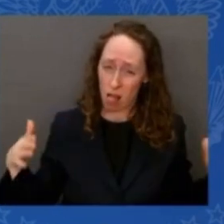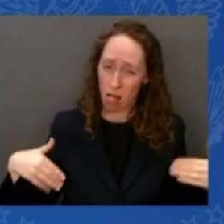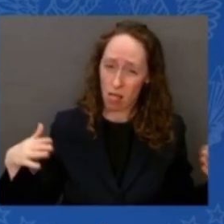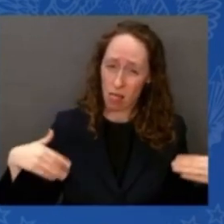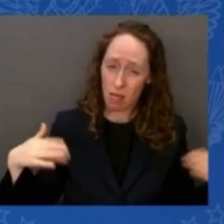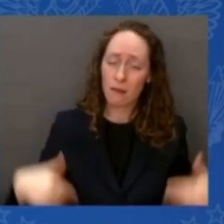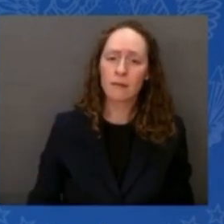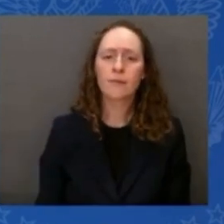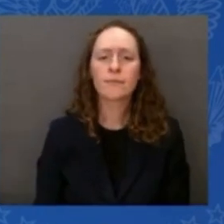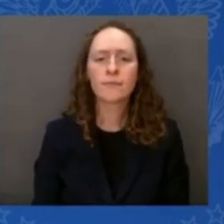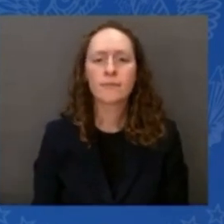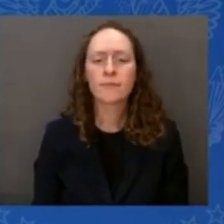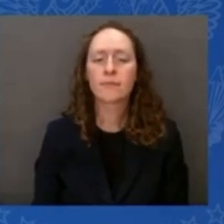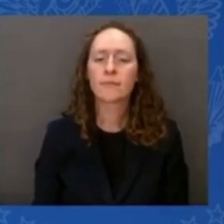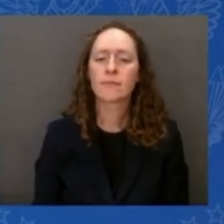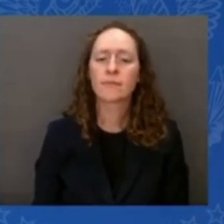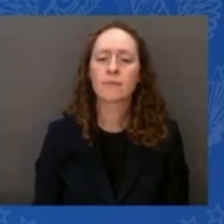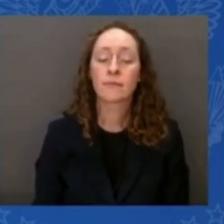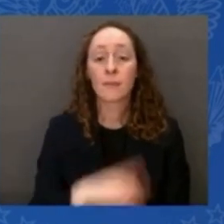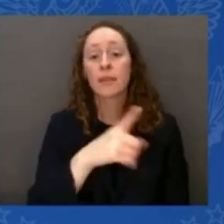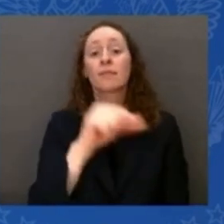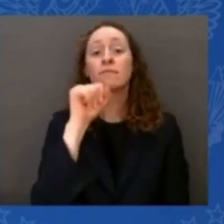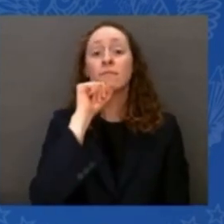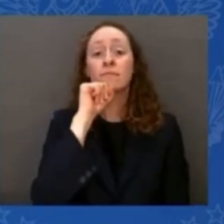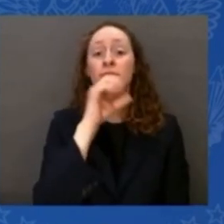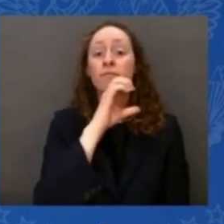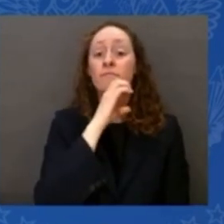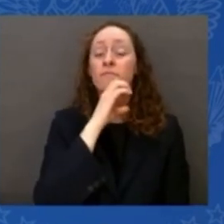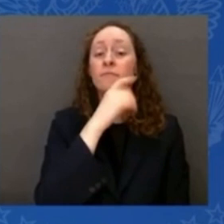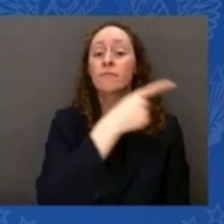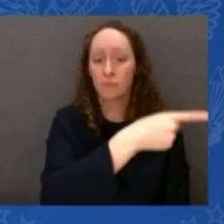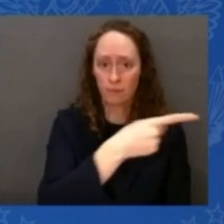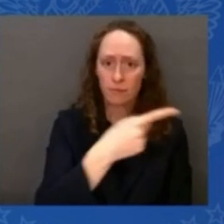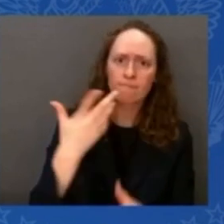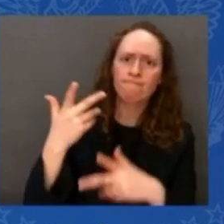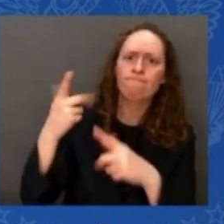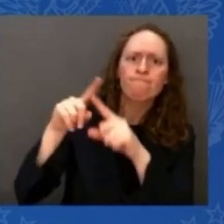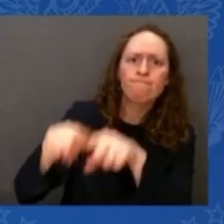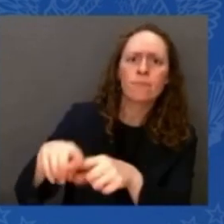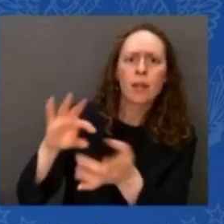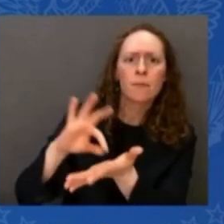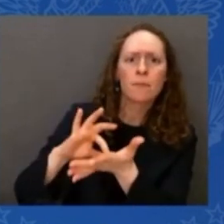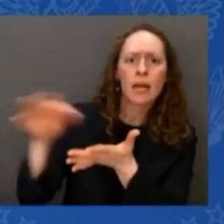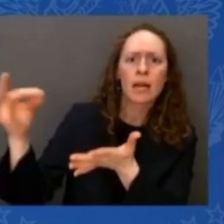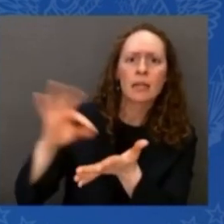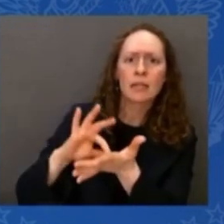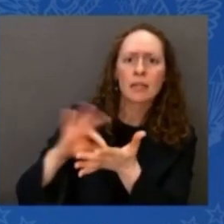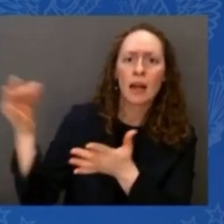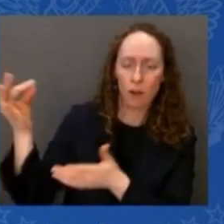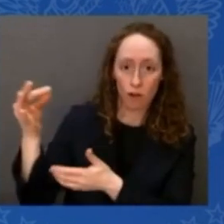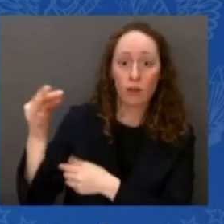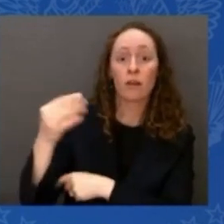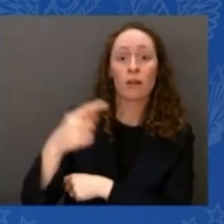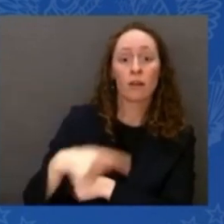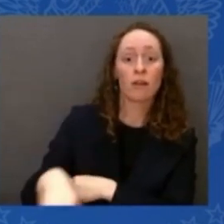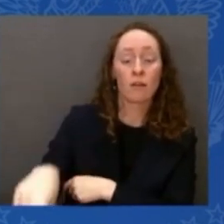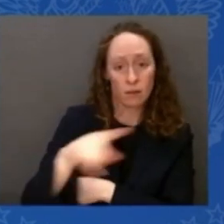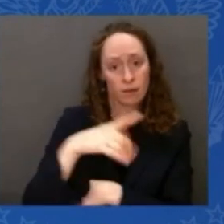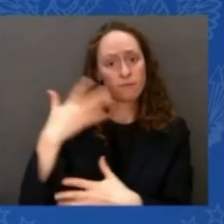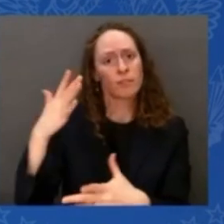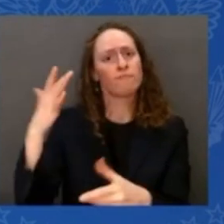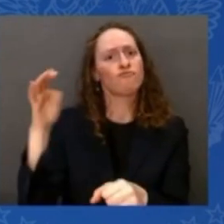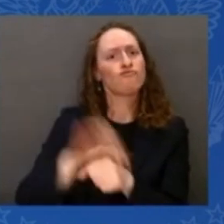of $2,000 a year, no matter what drug you have to take, total. And a lot of you